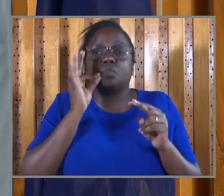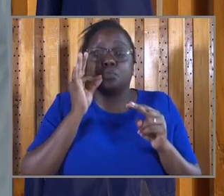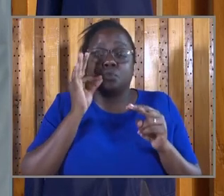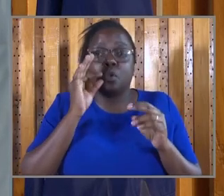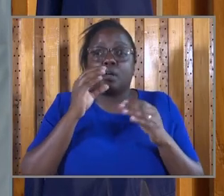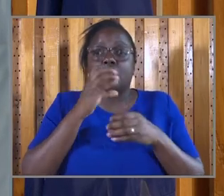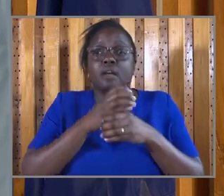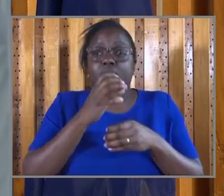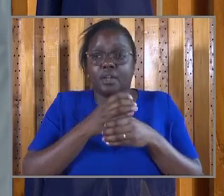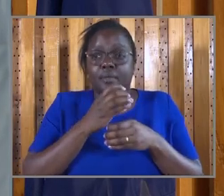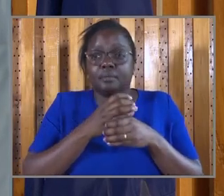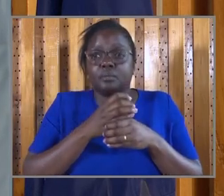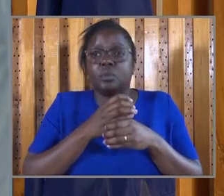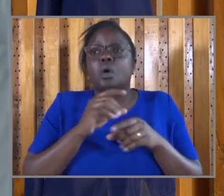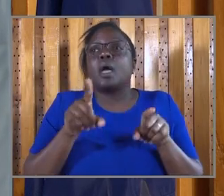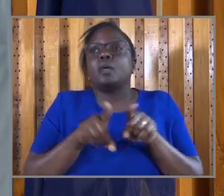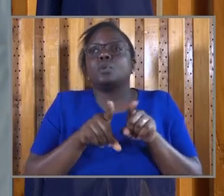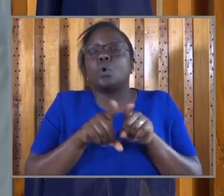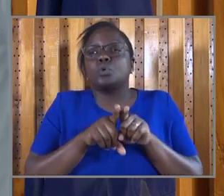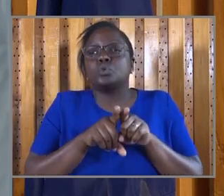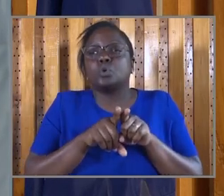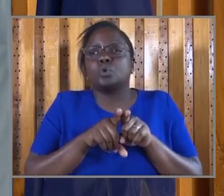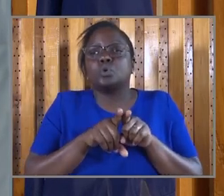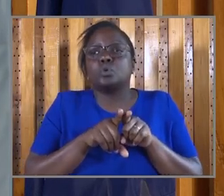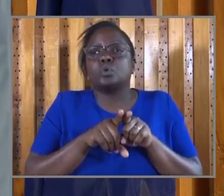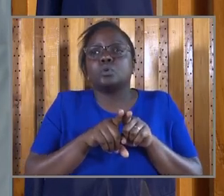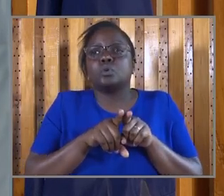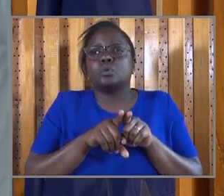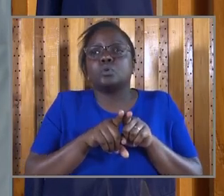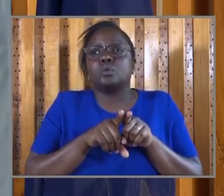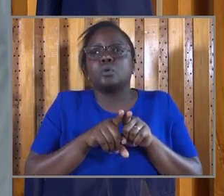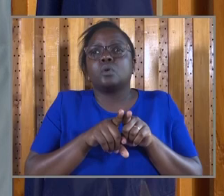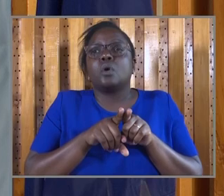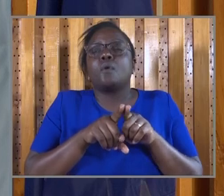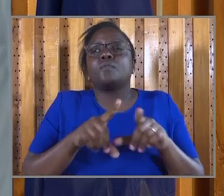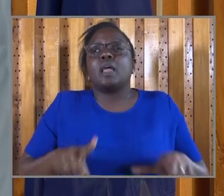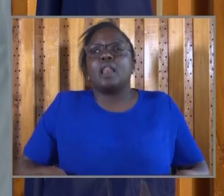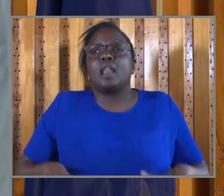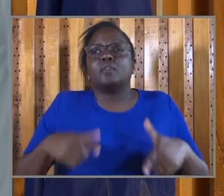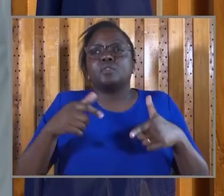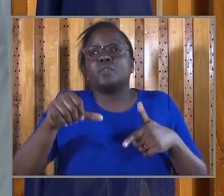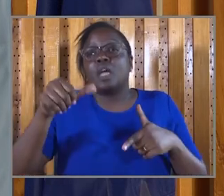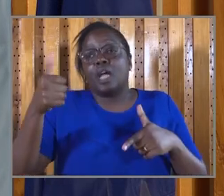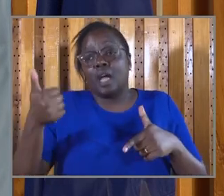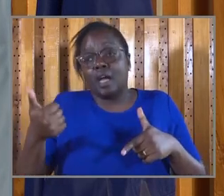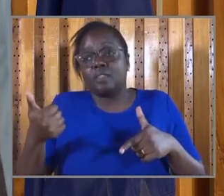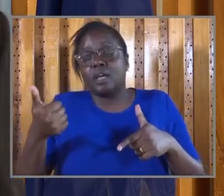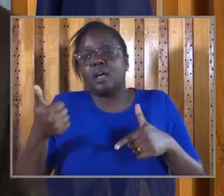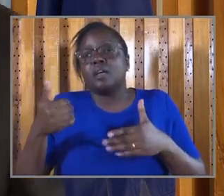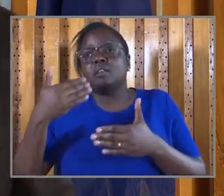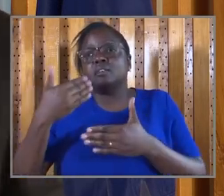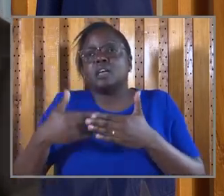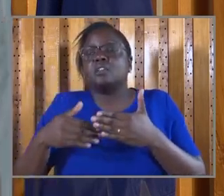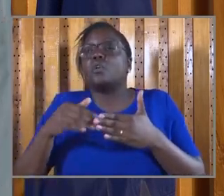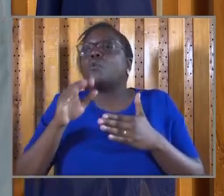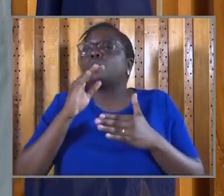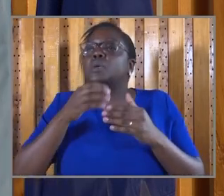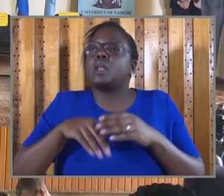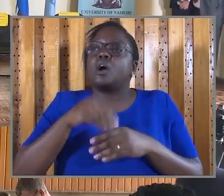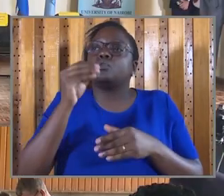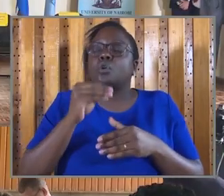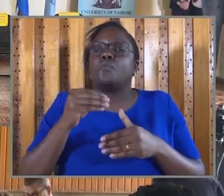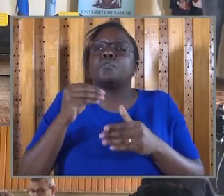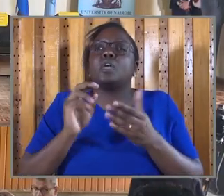at this university, but also on all else that lies on the other side of being at university. Thank you. Thank you,